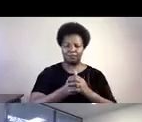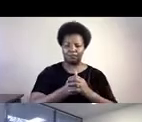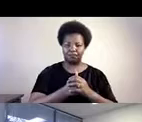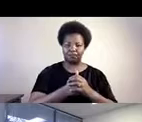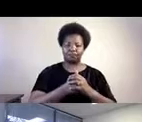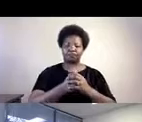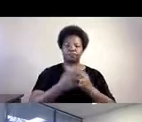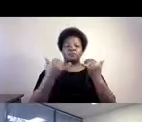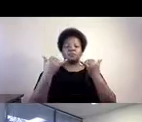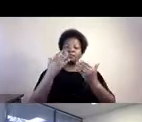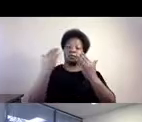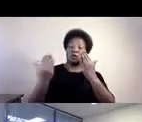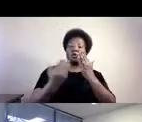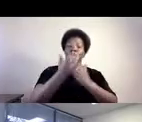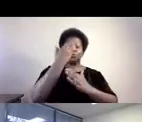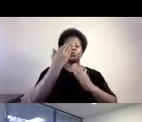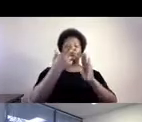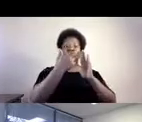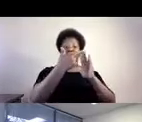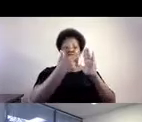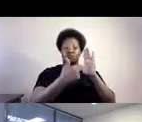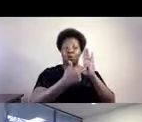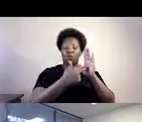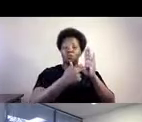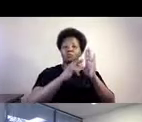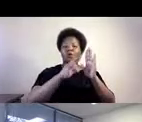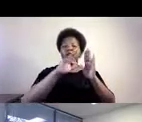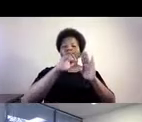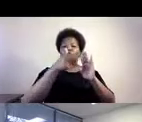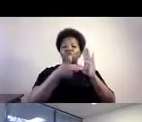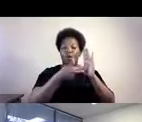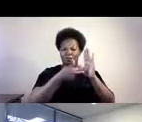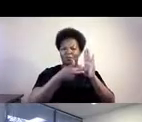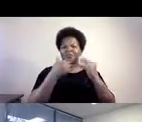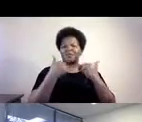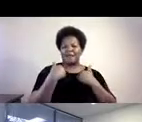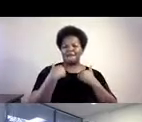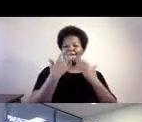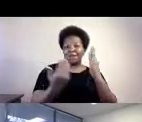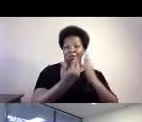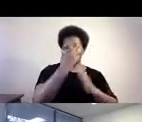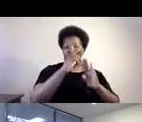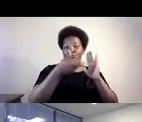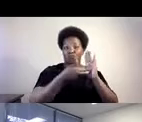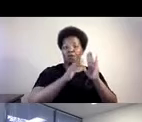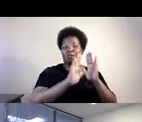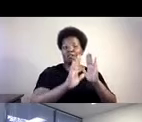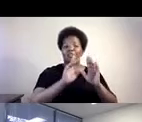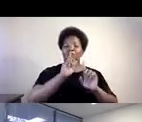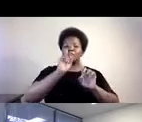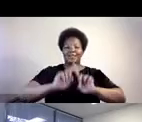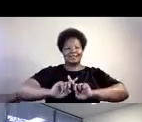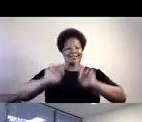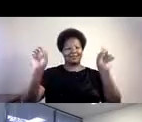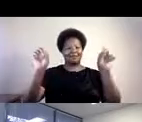So there are some new roles and terms in self-determination that are very different than in our traditional